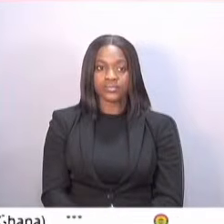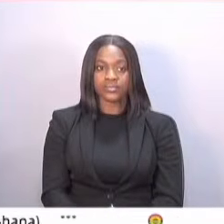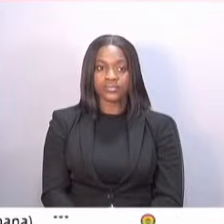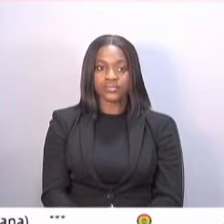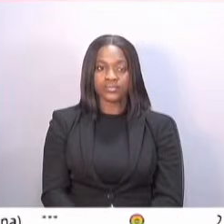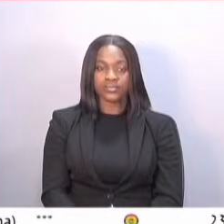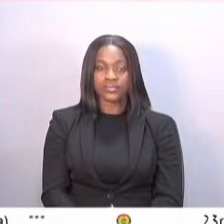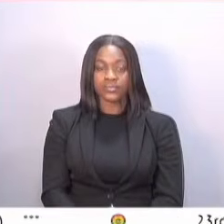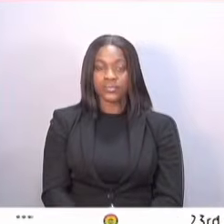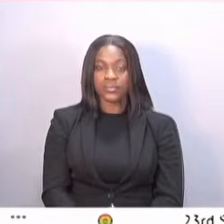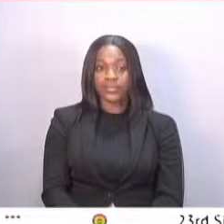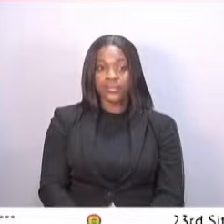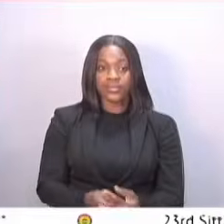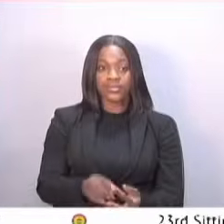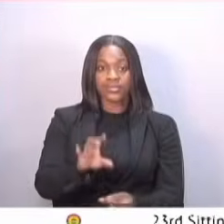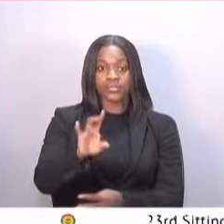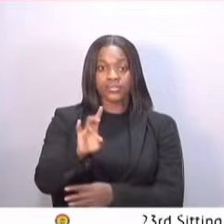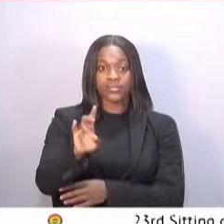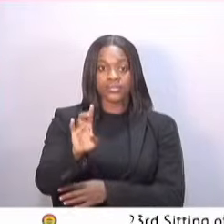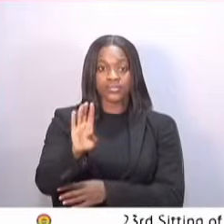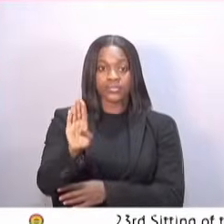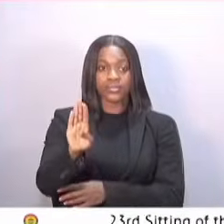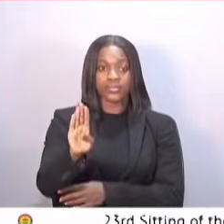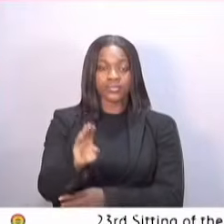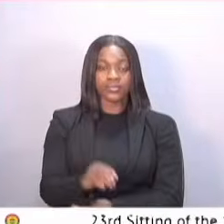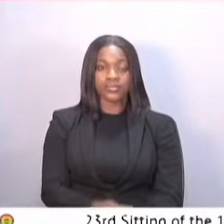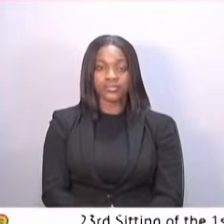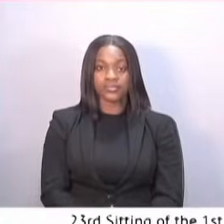Start with item number 7E.